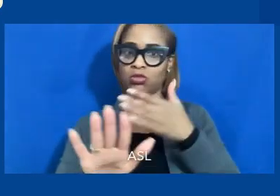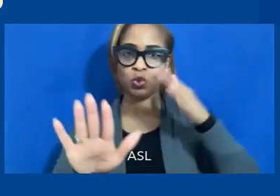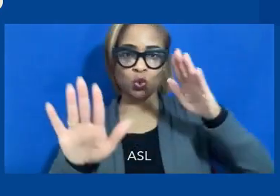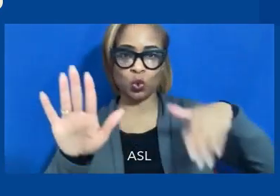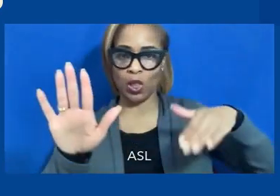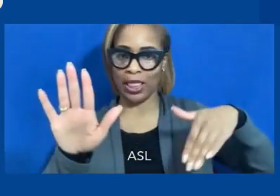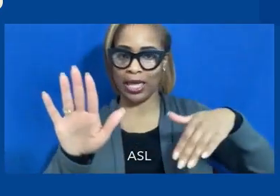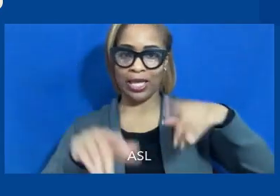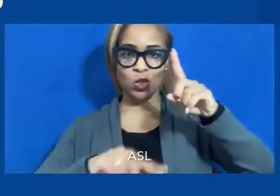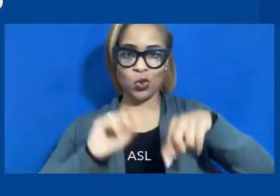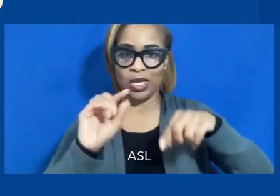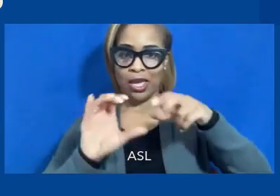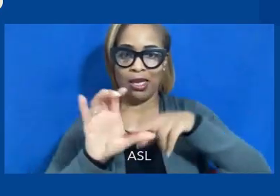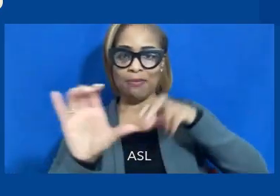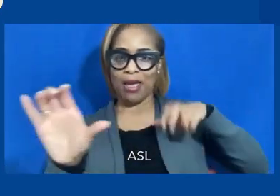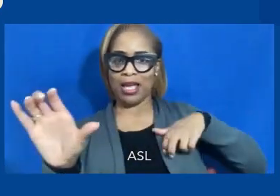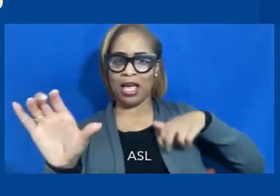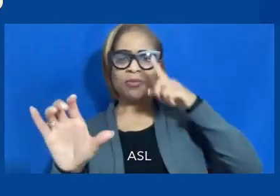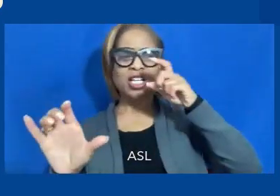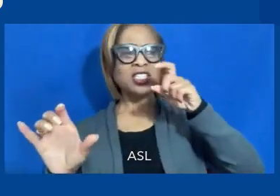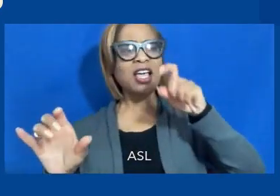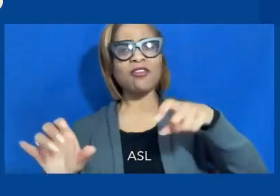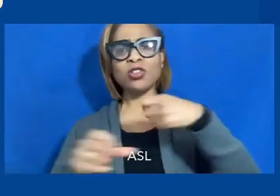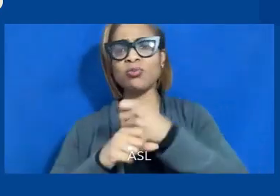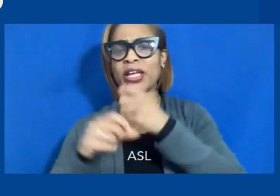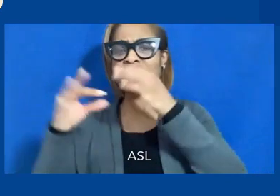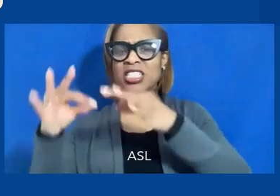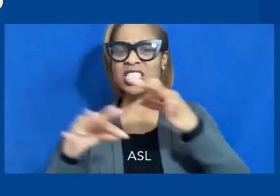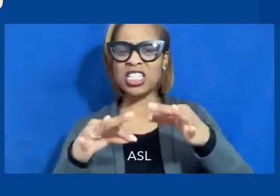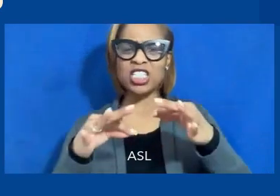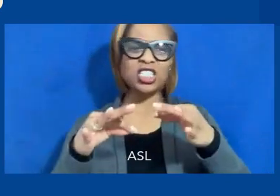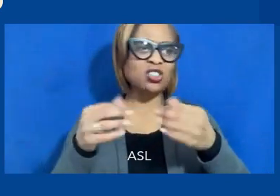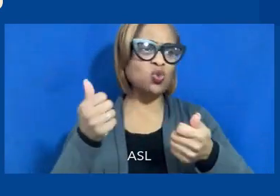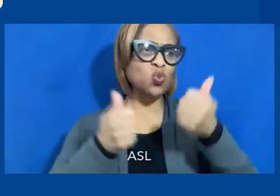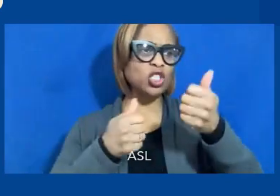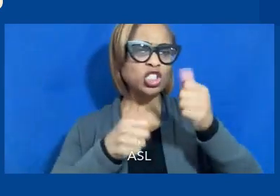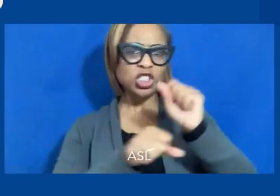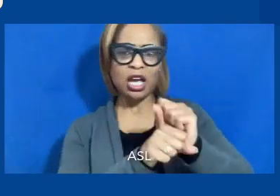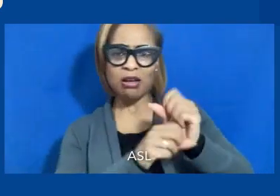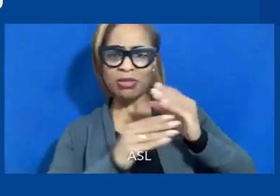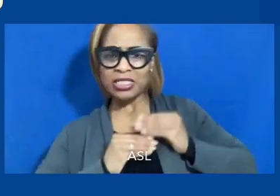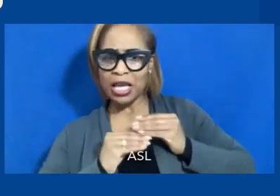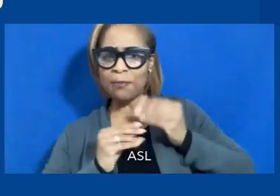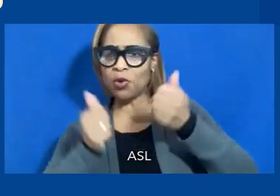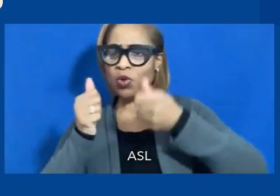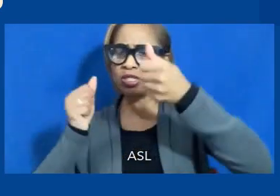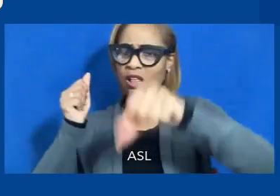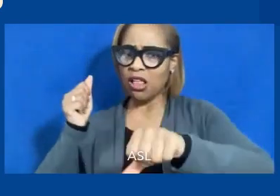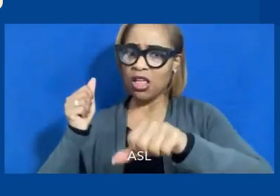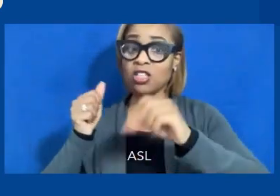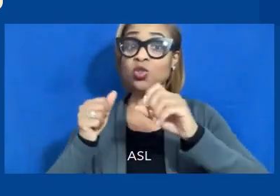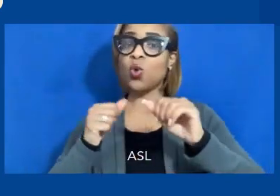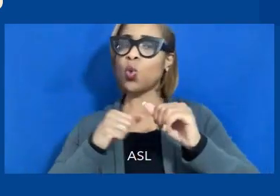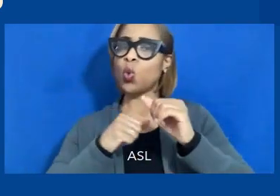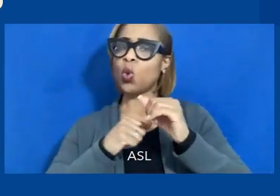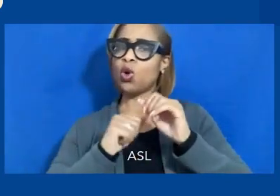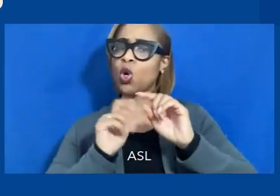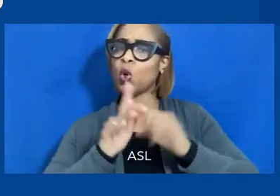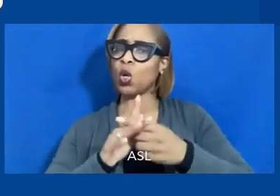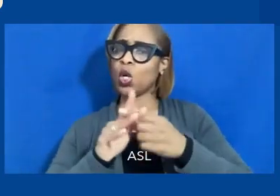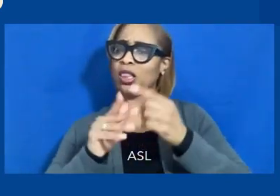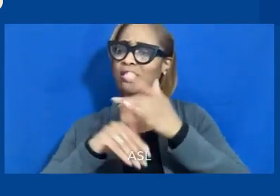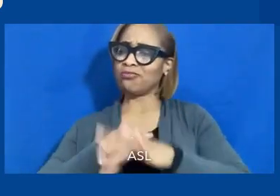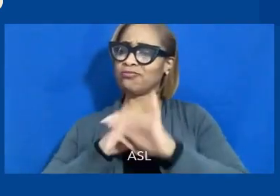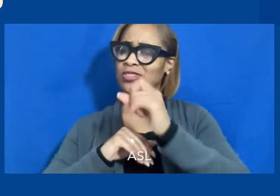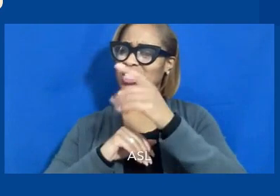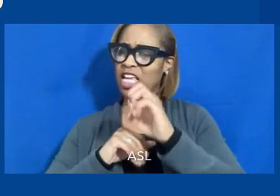we have to make all these decisions all the time about which jobs to take. And it's in a very early stage that you can kind of go looking for clues as to